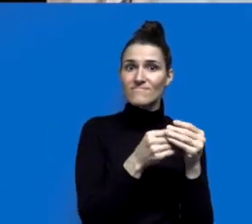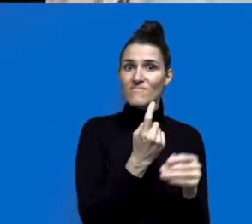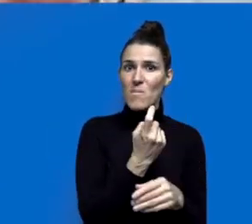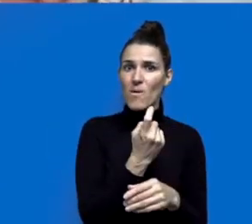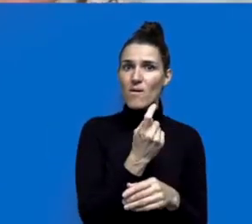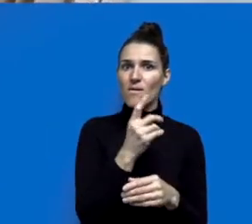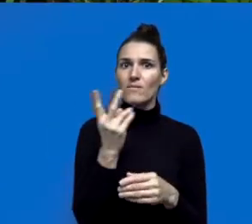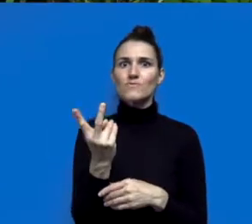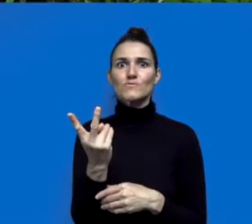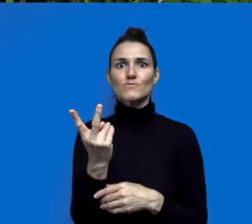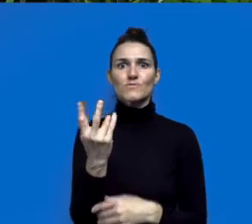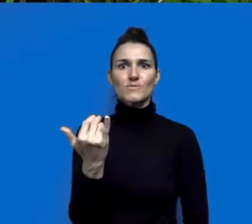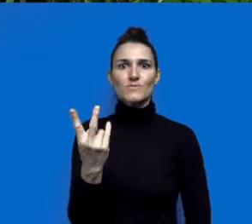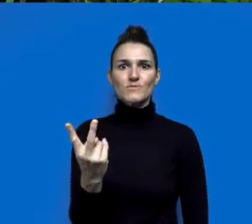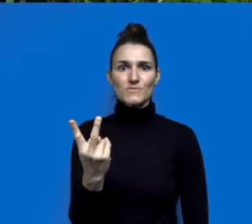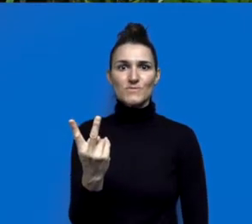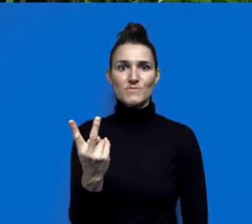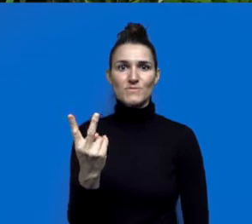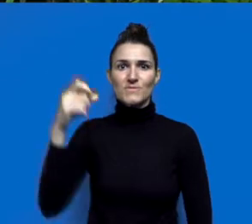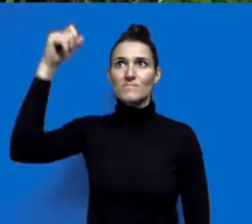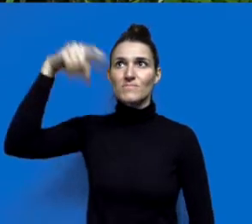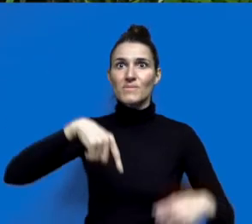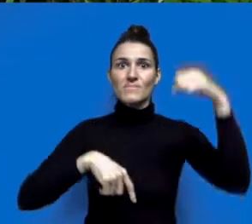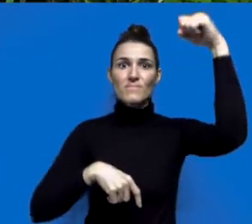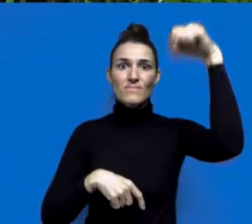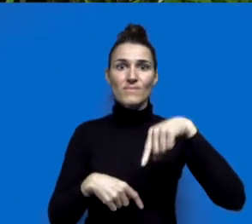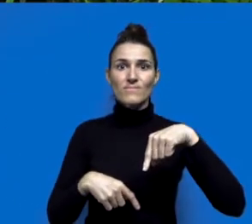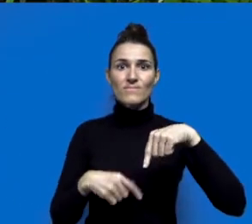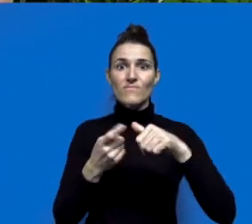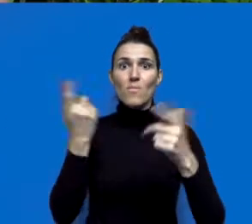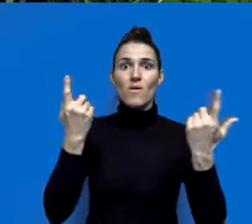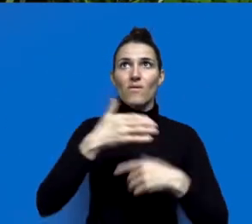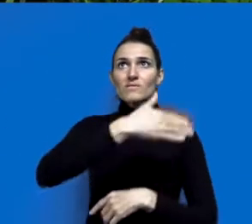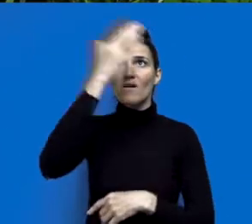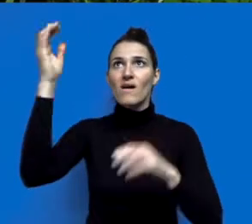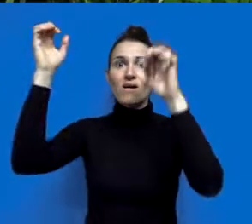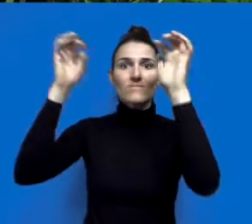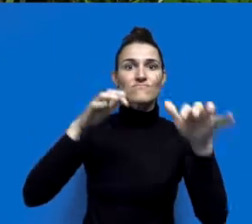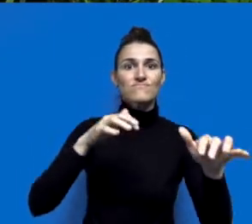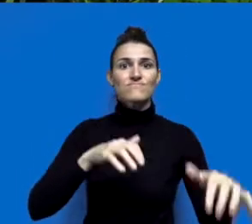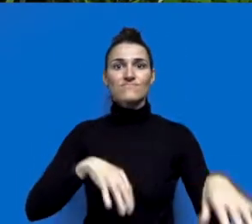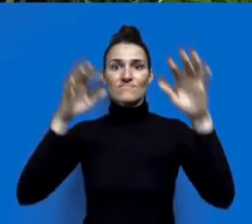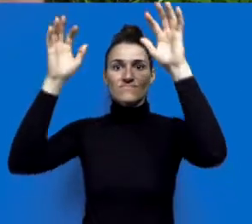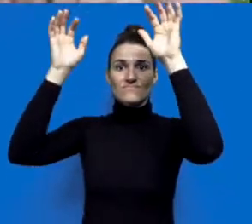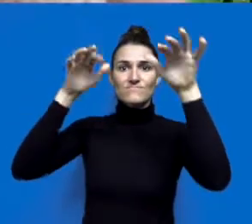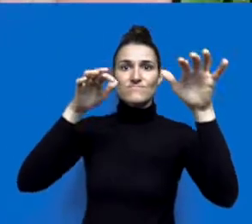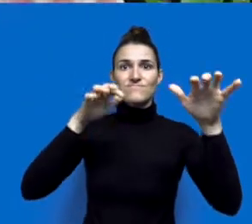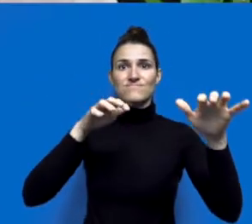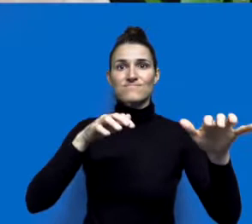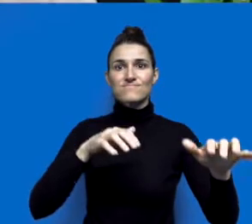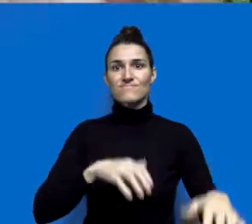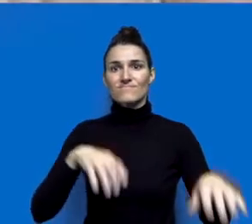1, 2. 2 little raindrops falling from the sky, falling from